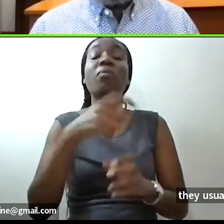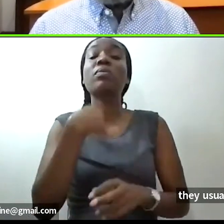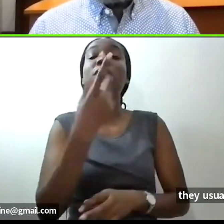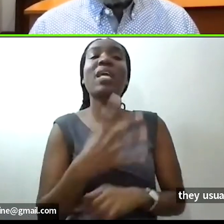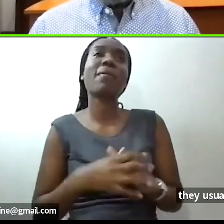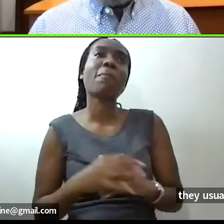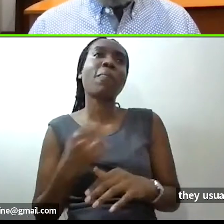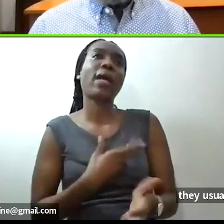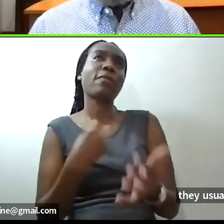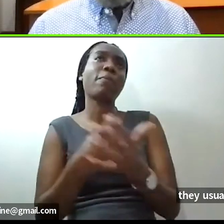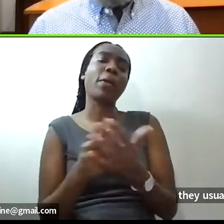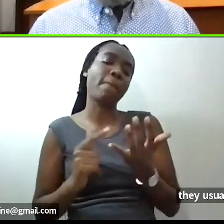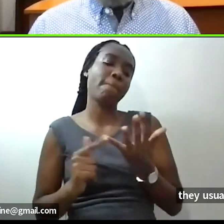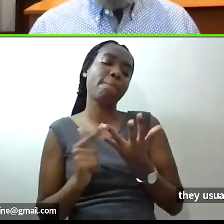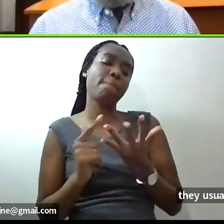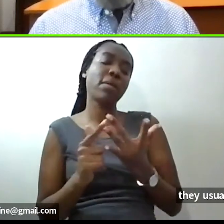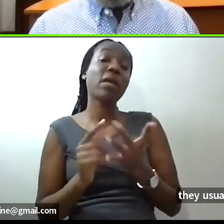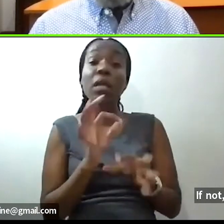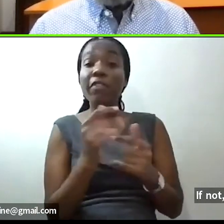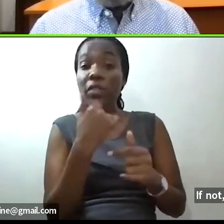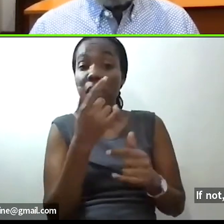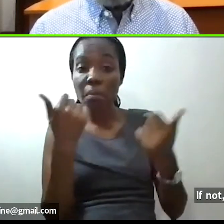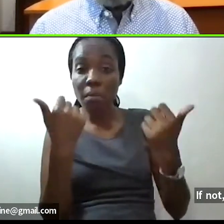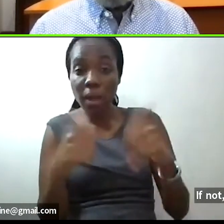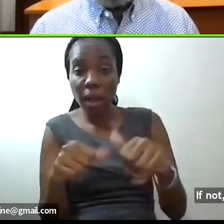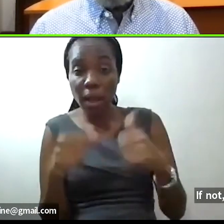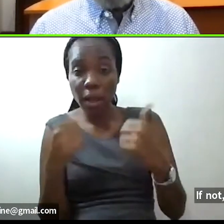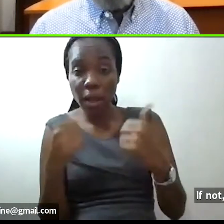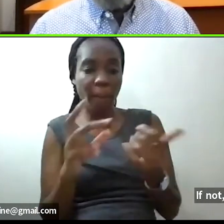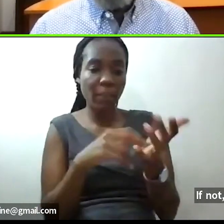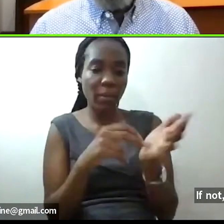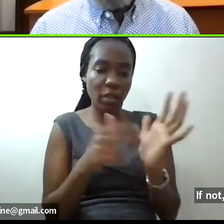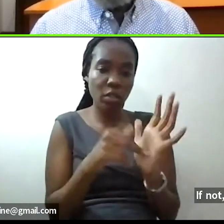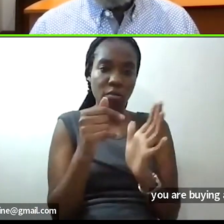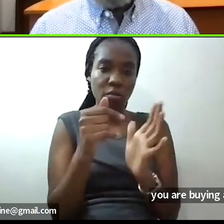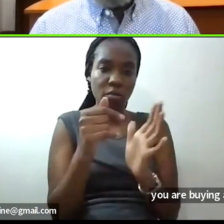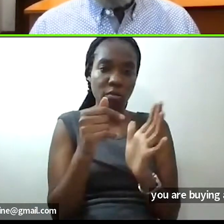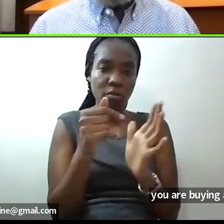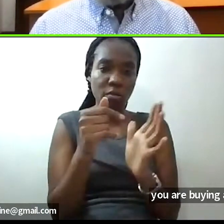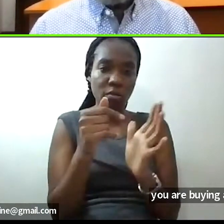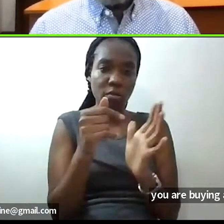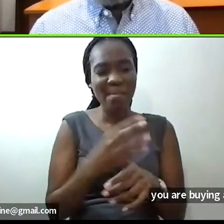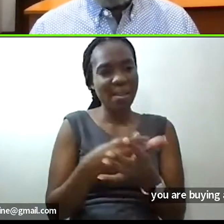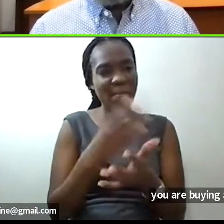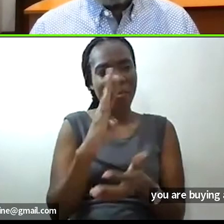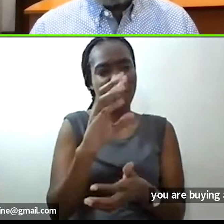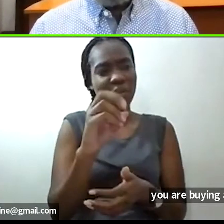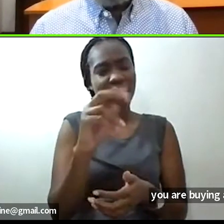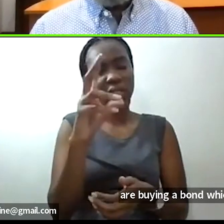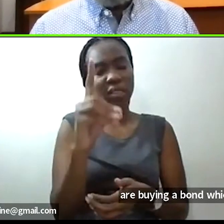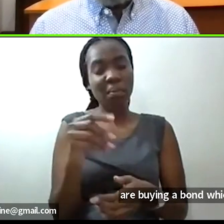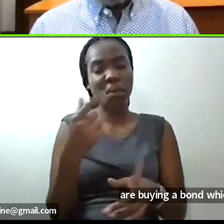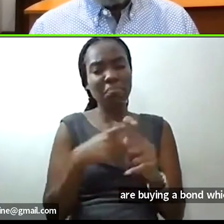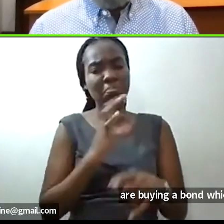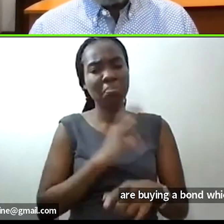what is called, you are buying a bond which the interest rate is not agreed upon, but you will go by what is